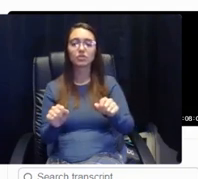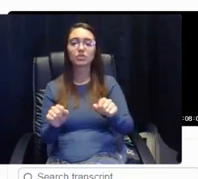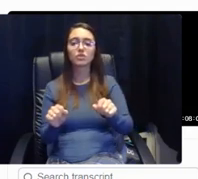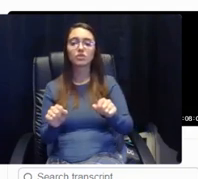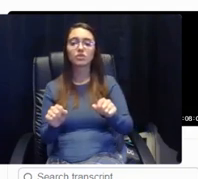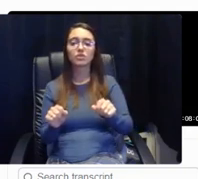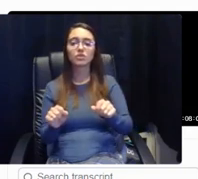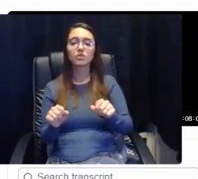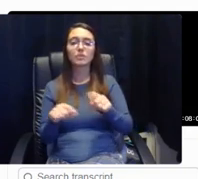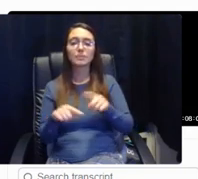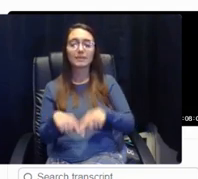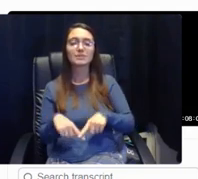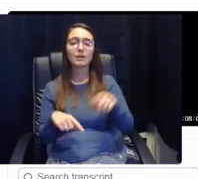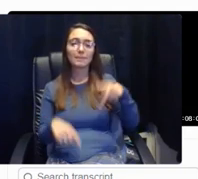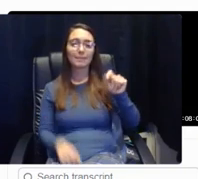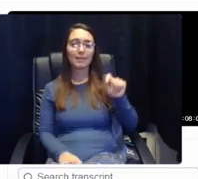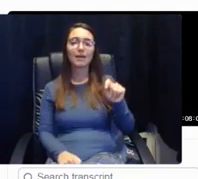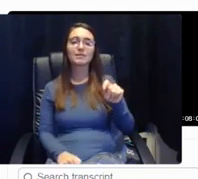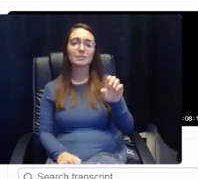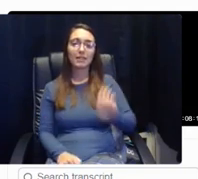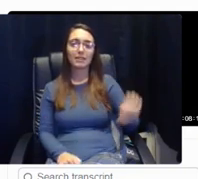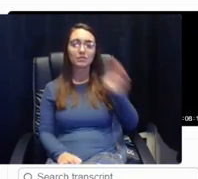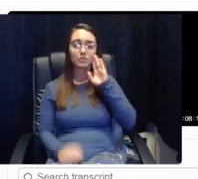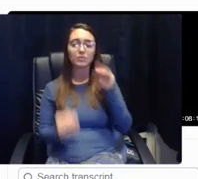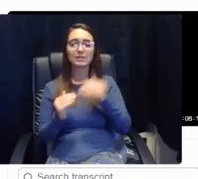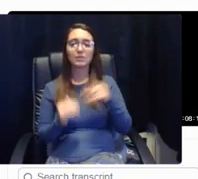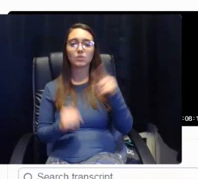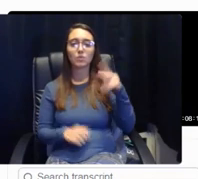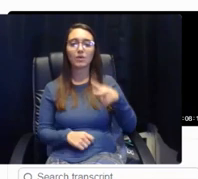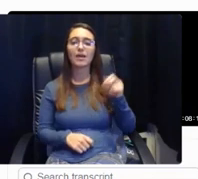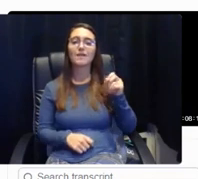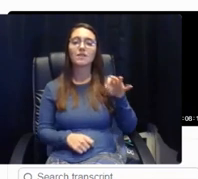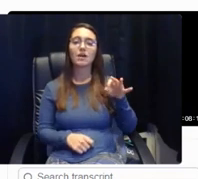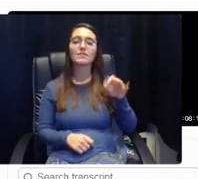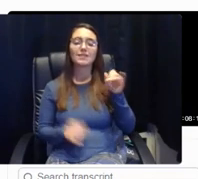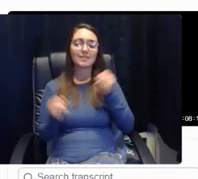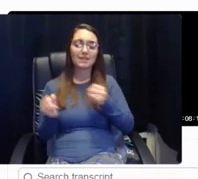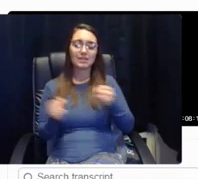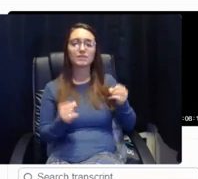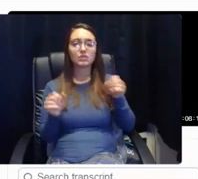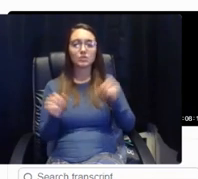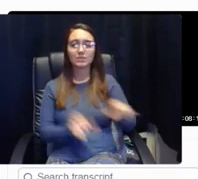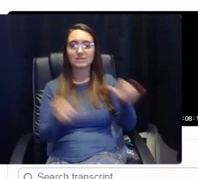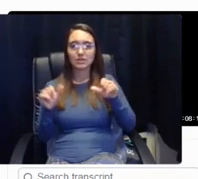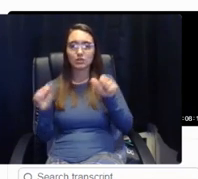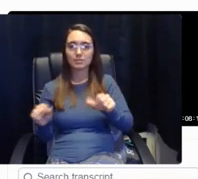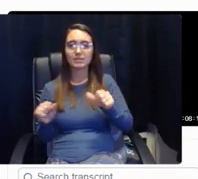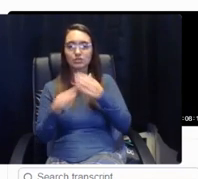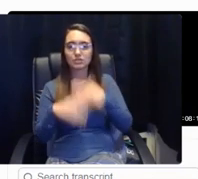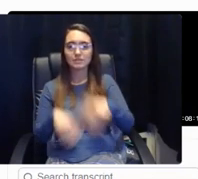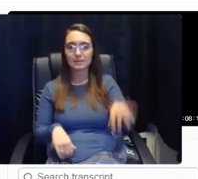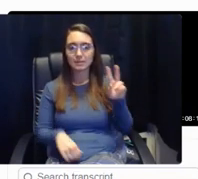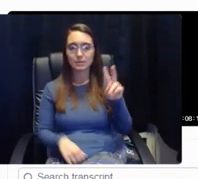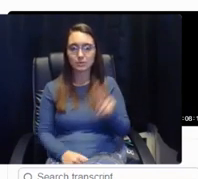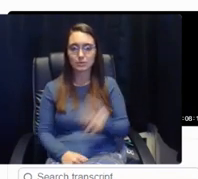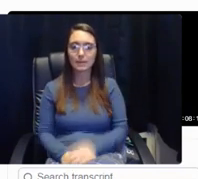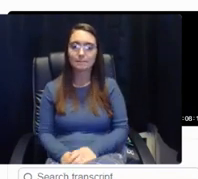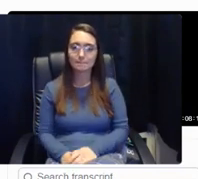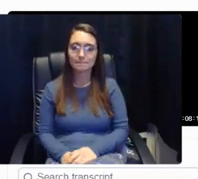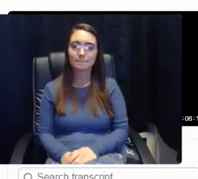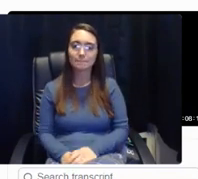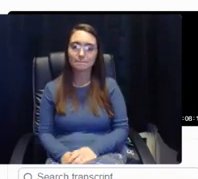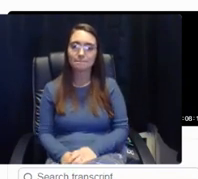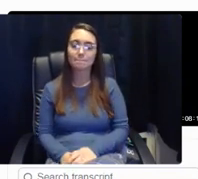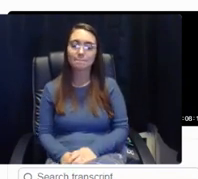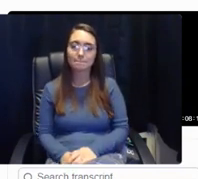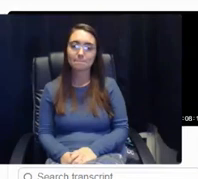observing by a plotting electrode is equal to 1/2 of individual standard potential divided by 2. So it does happen